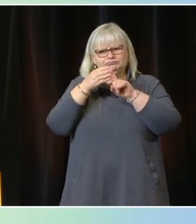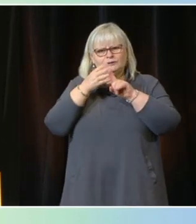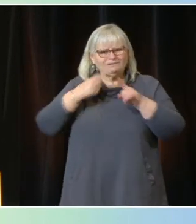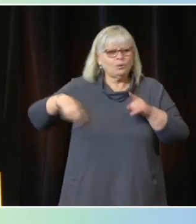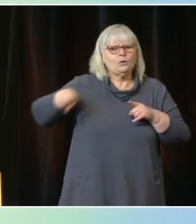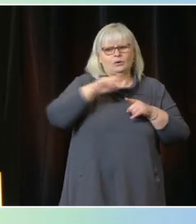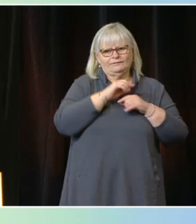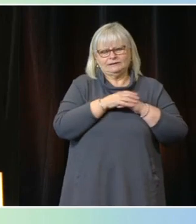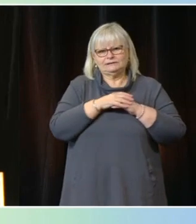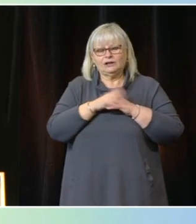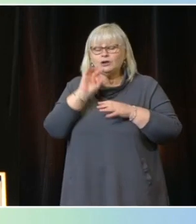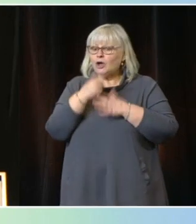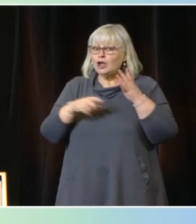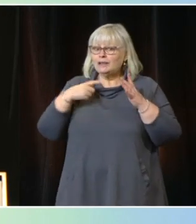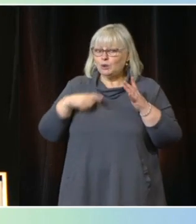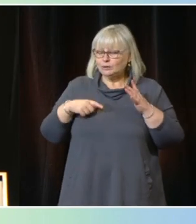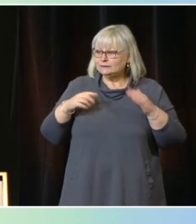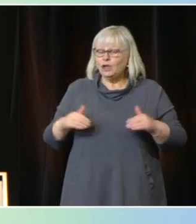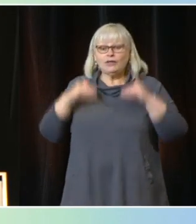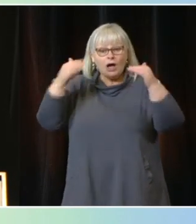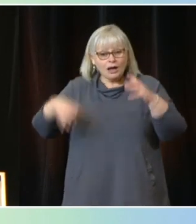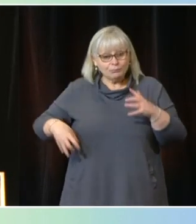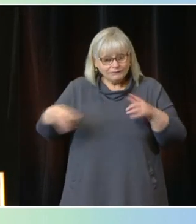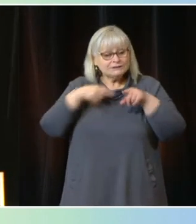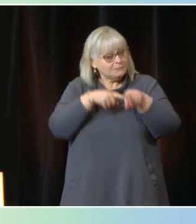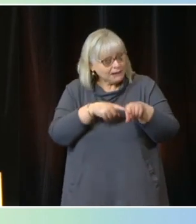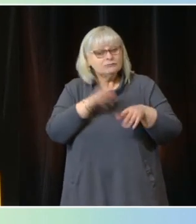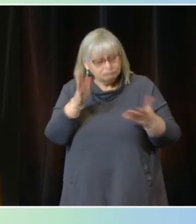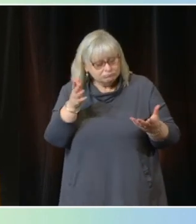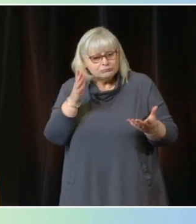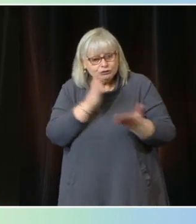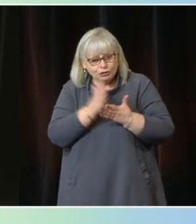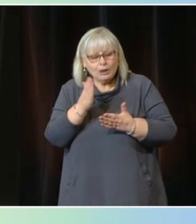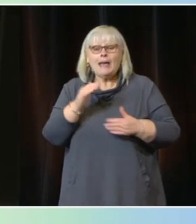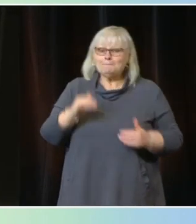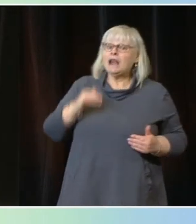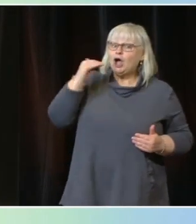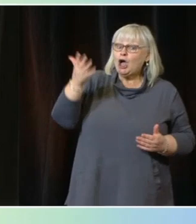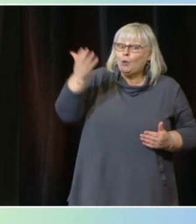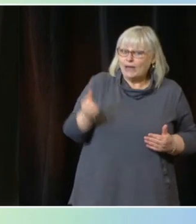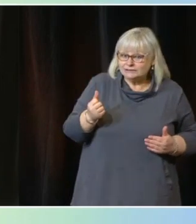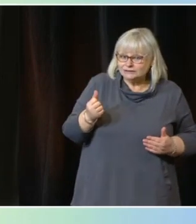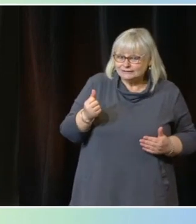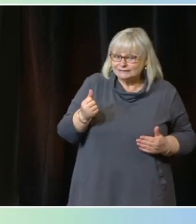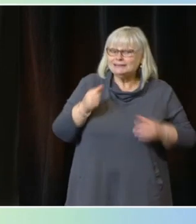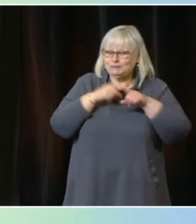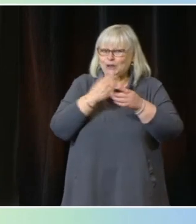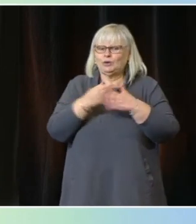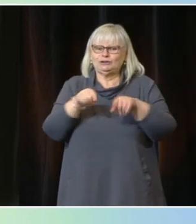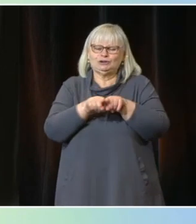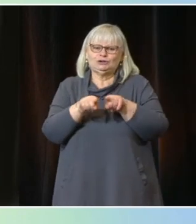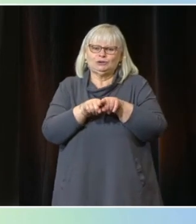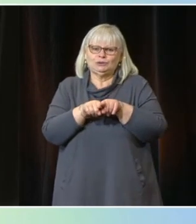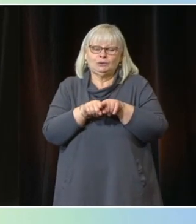and not just because higher profits depend on it but also because higher wages depend on it too an